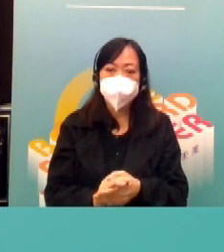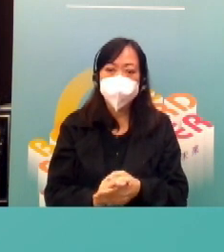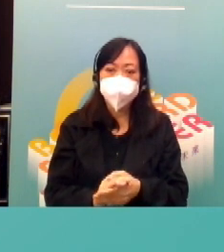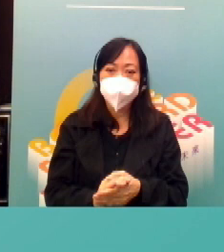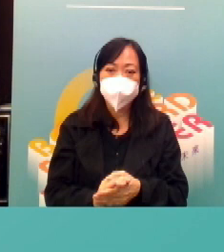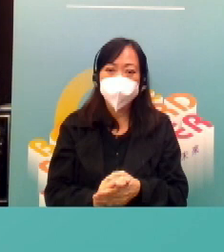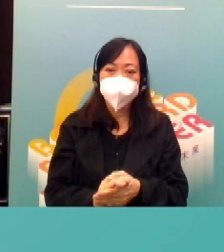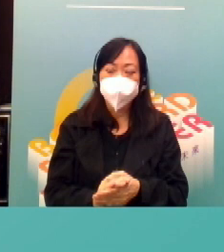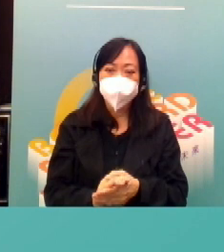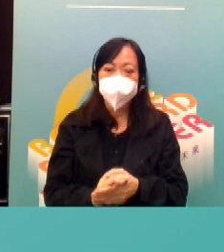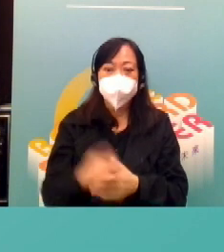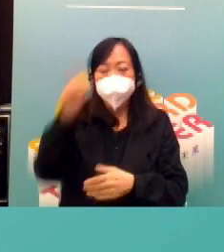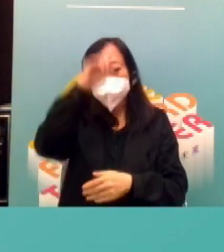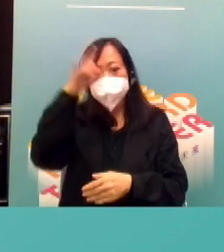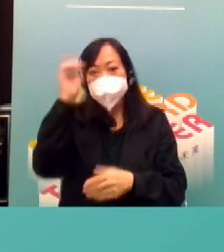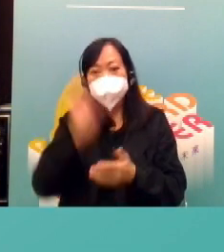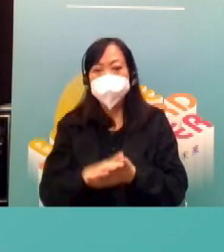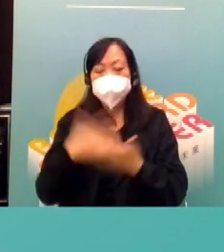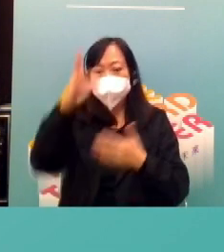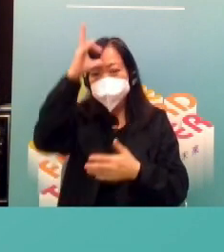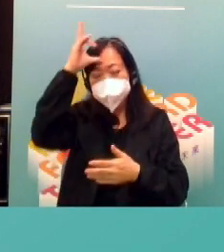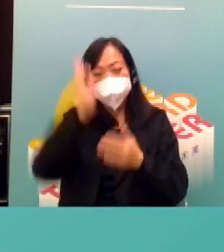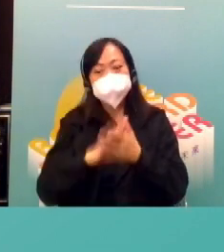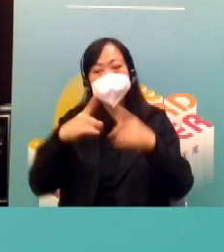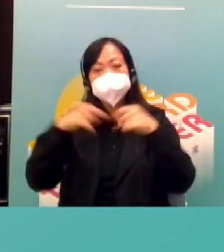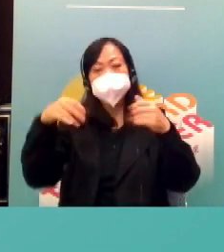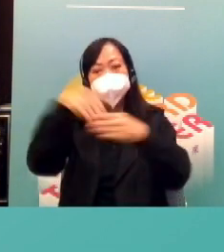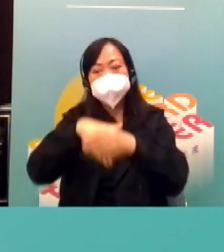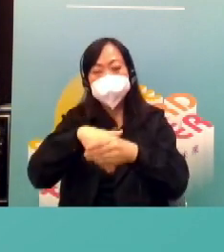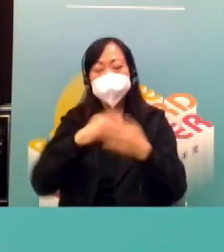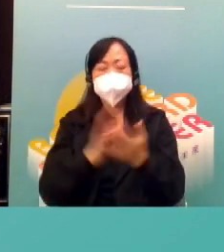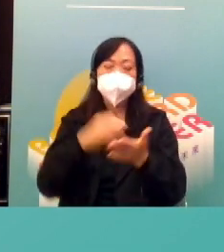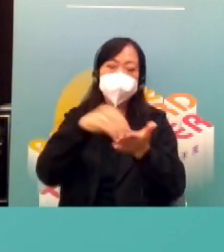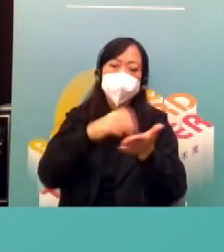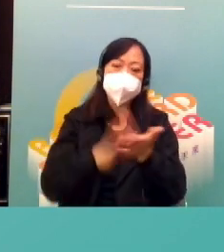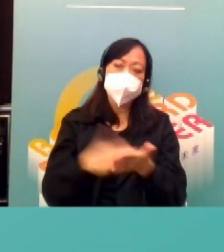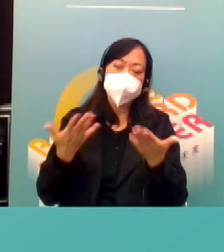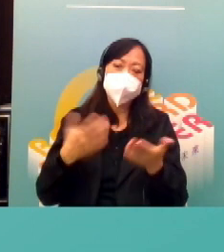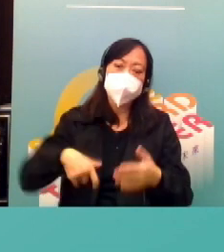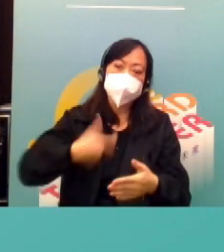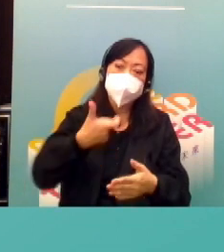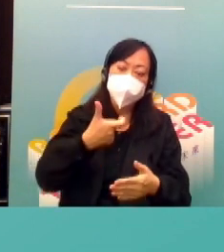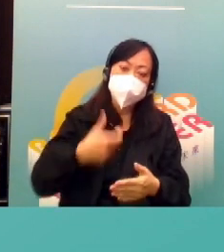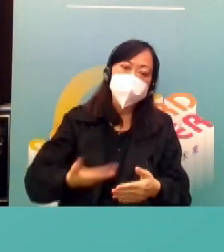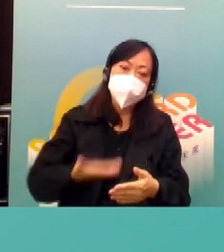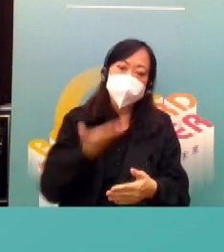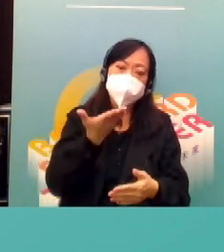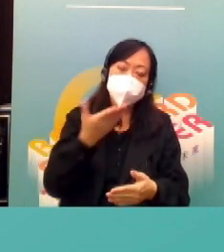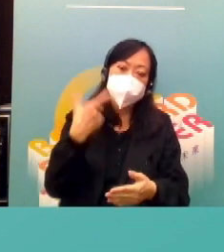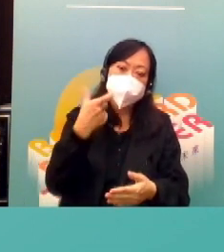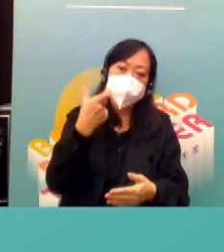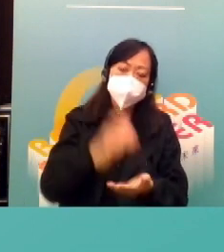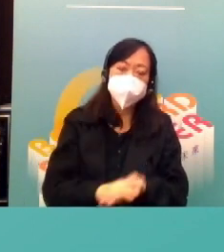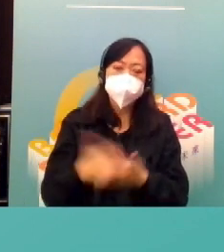participant, governments can actually provide their own funds. And we've seen this in India, where they have a social venture fund backed by the government. And indeed in